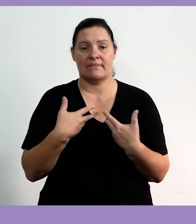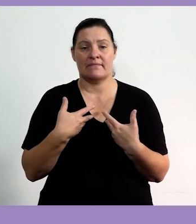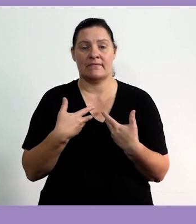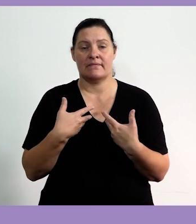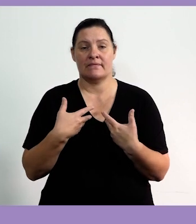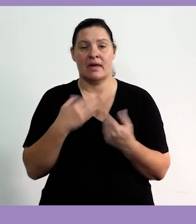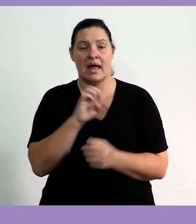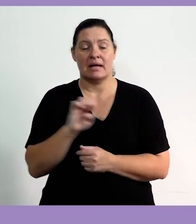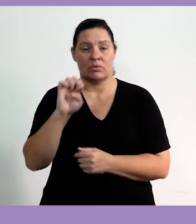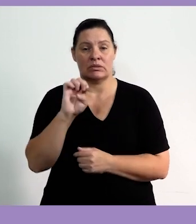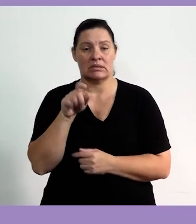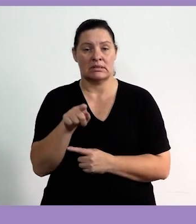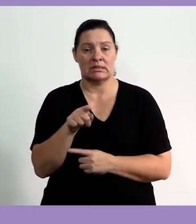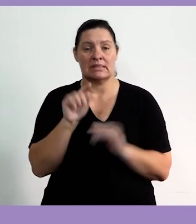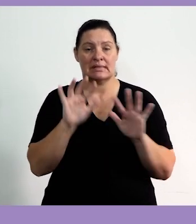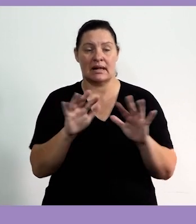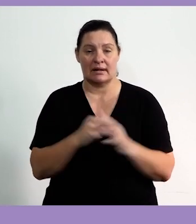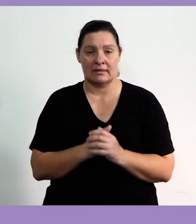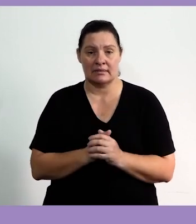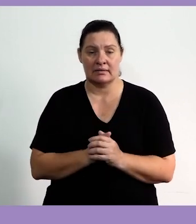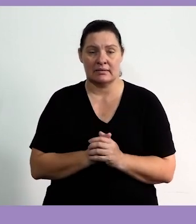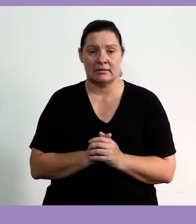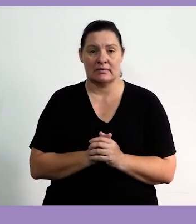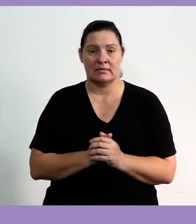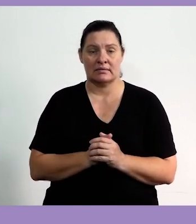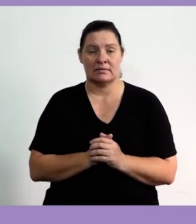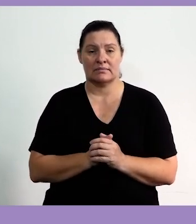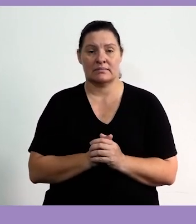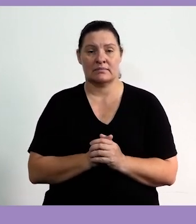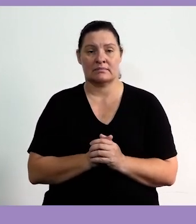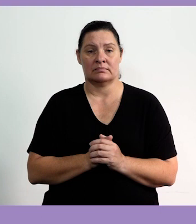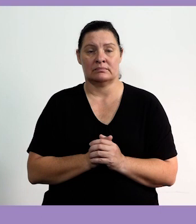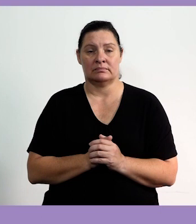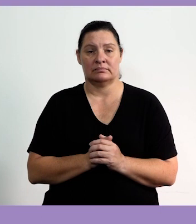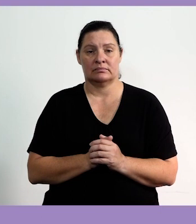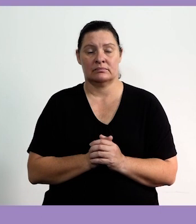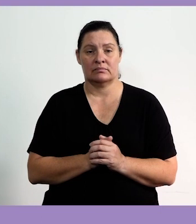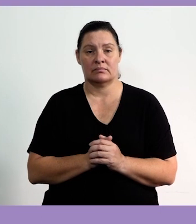to give us an exponent of 10.